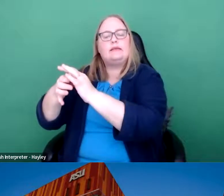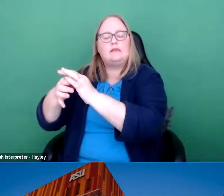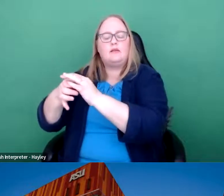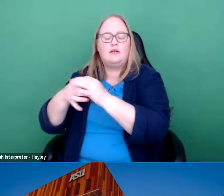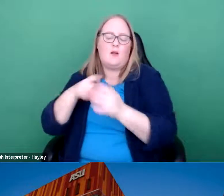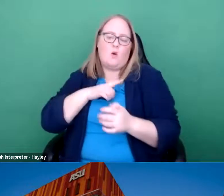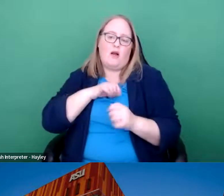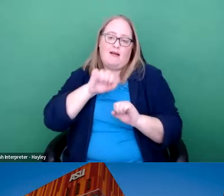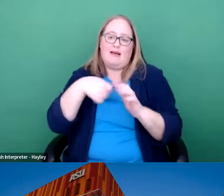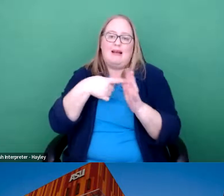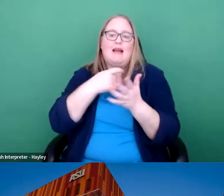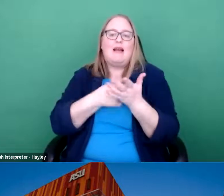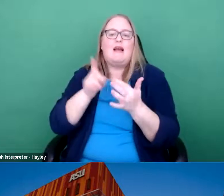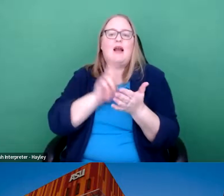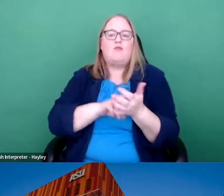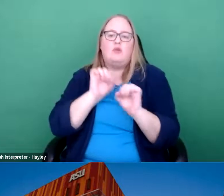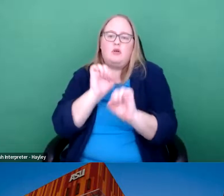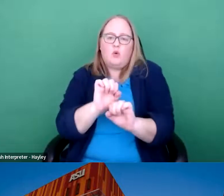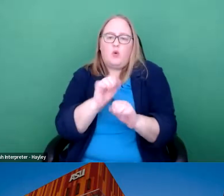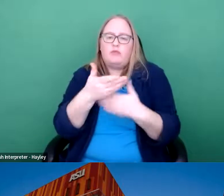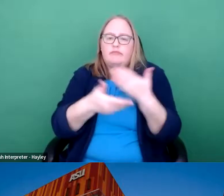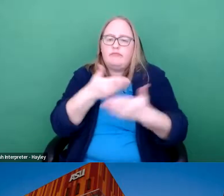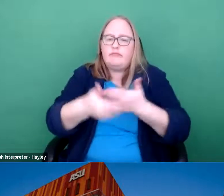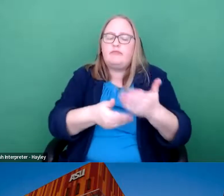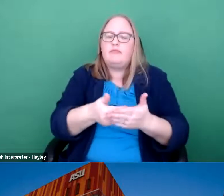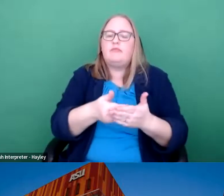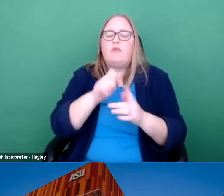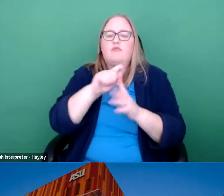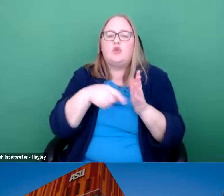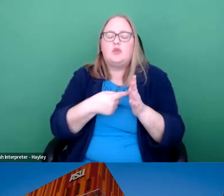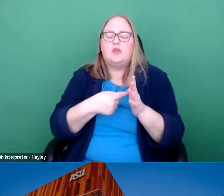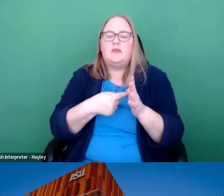like the one that Karen is talking about, I think have the most